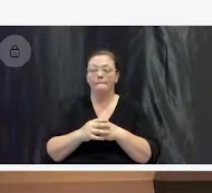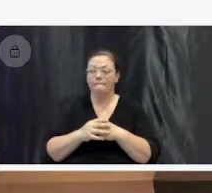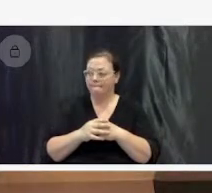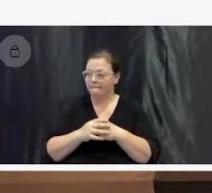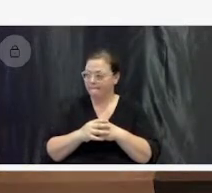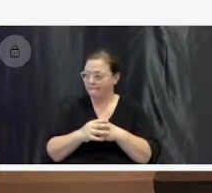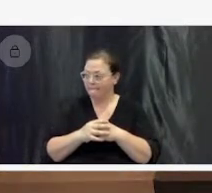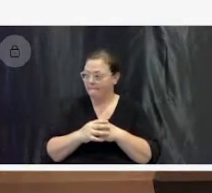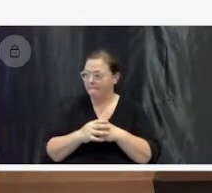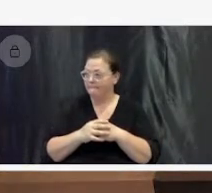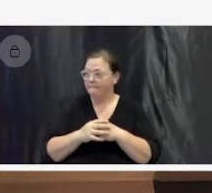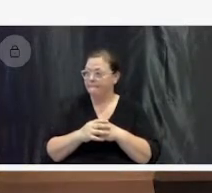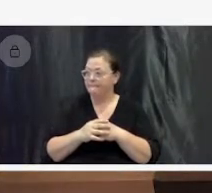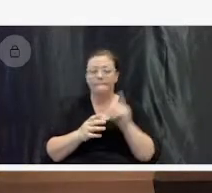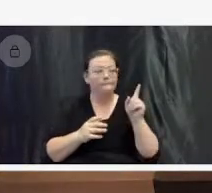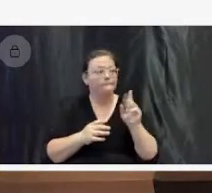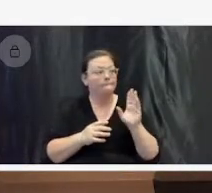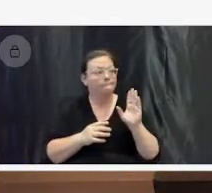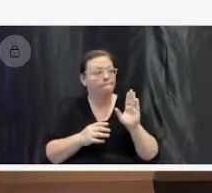Could you please?